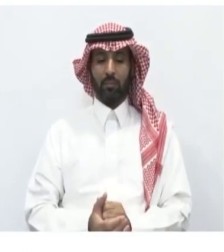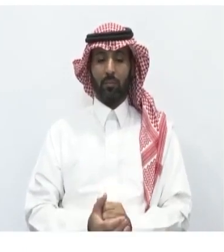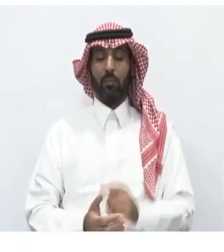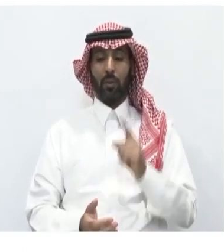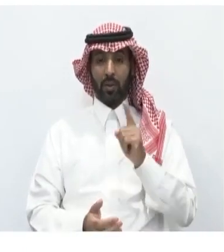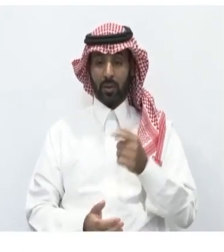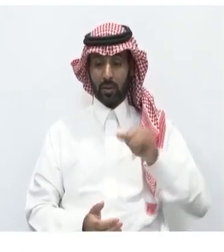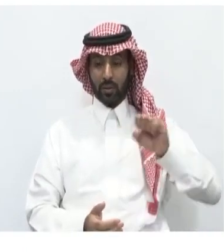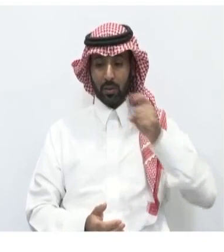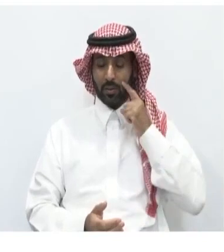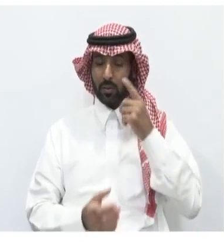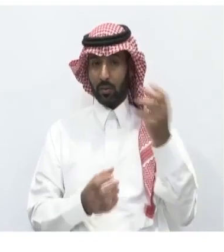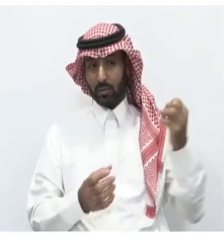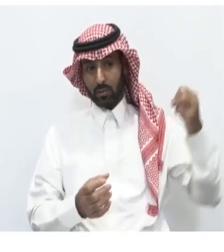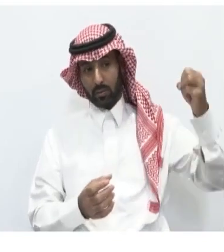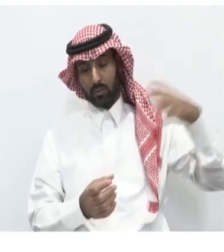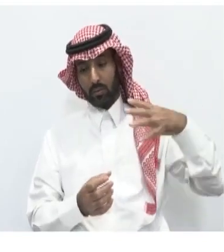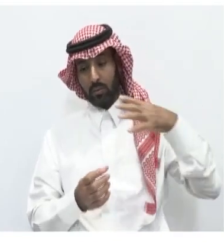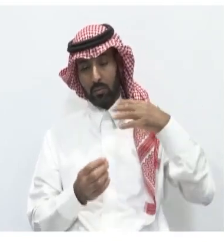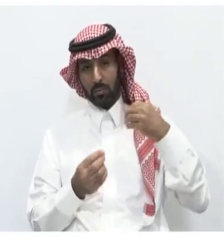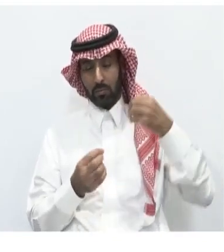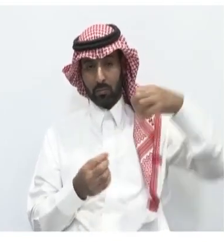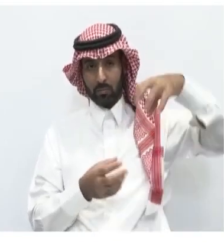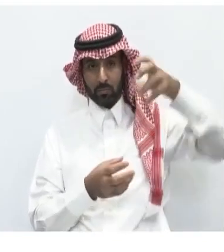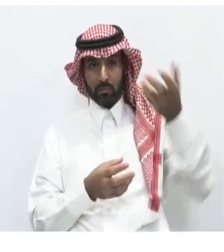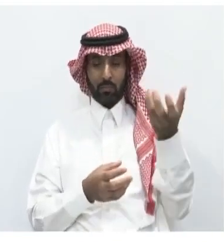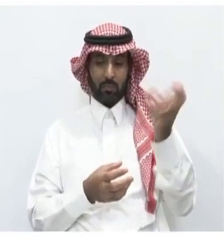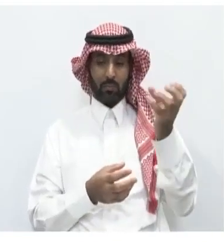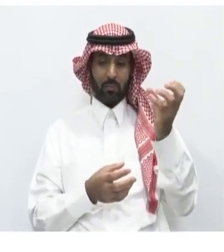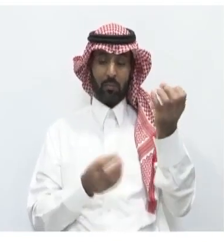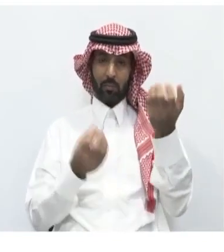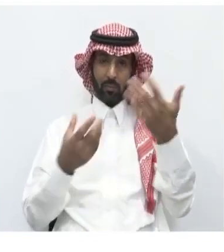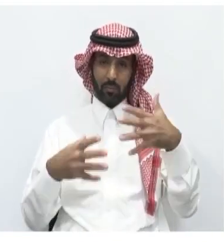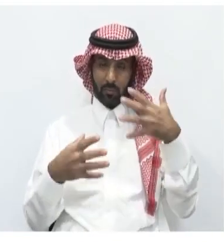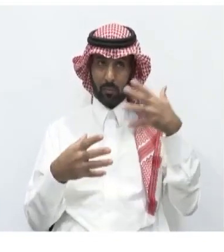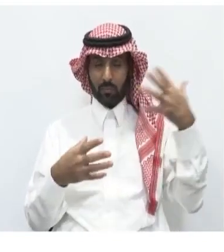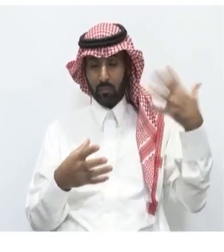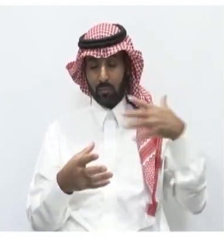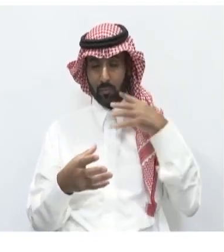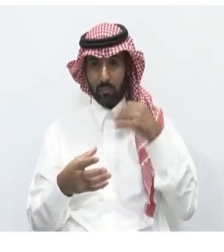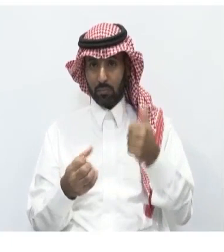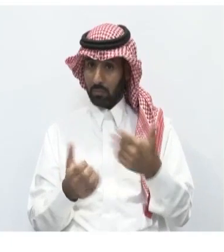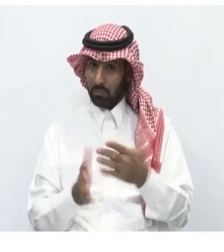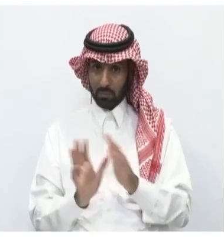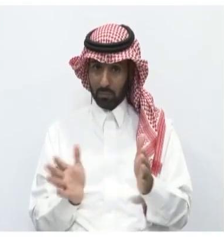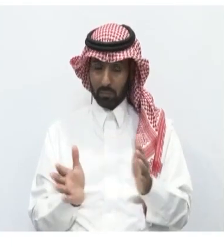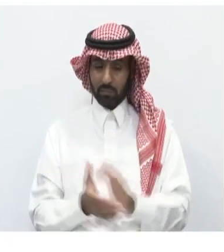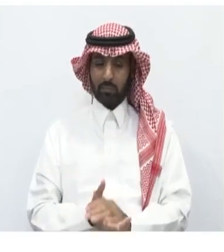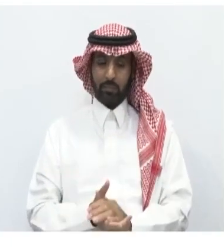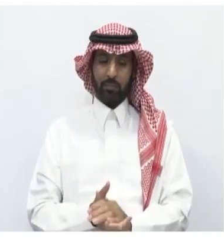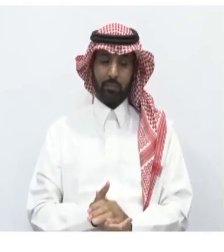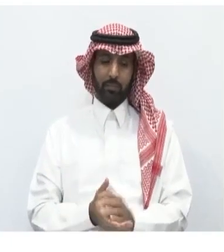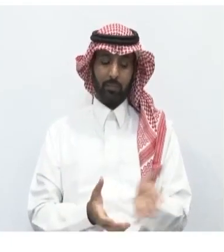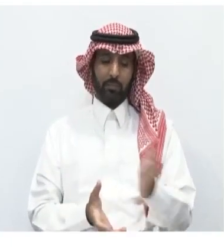Is the light bright enough? Of course, once you see the question mark, you know that it's a question and begin it with the